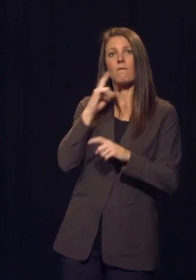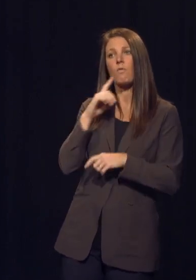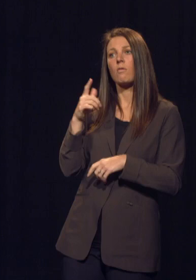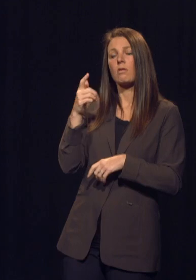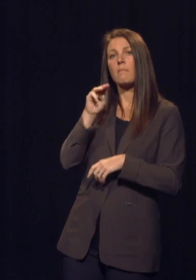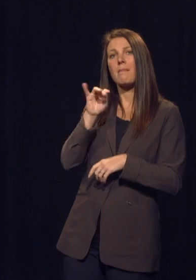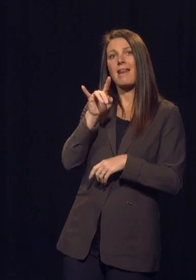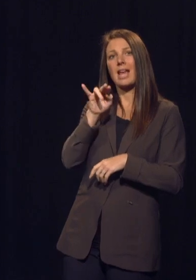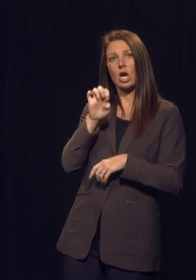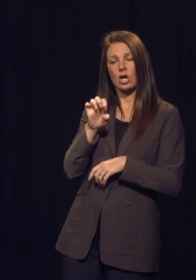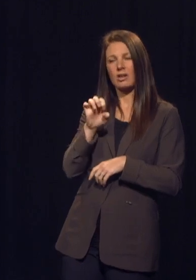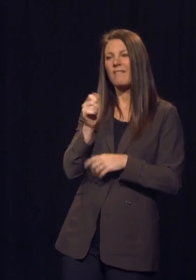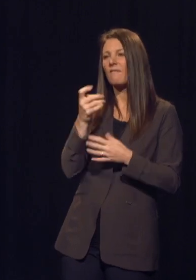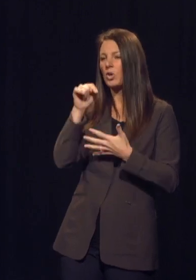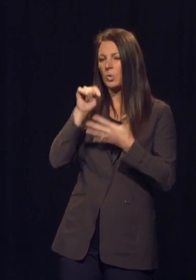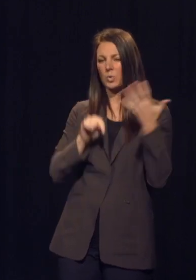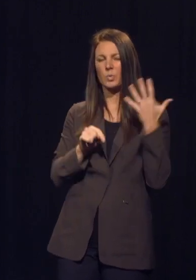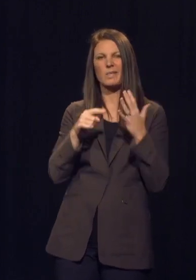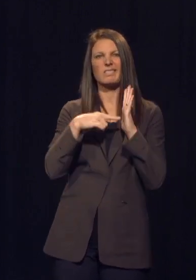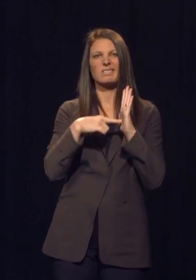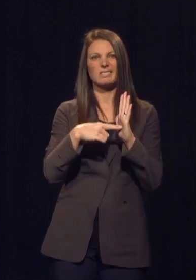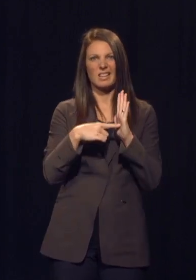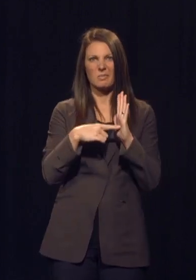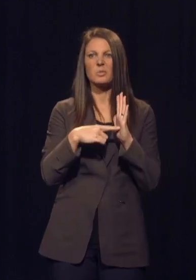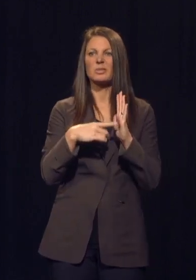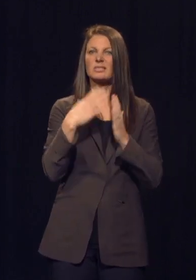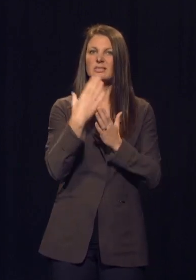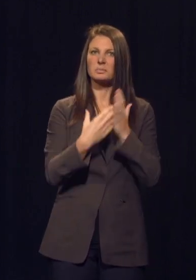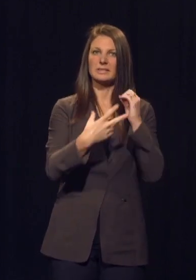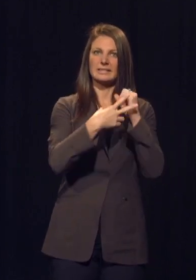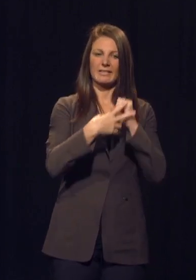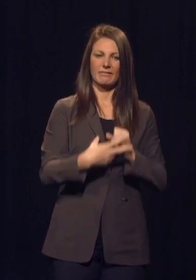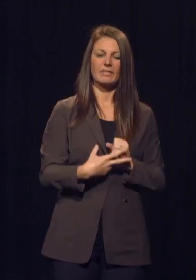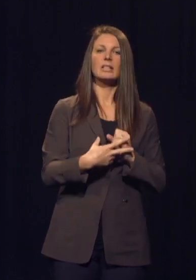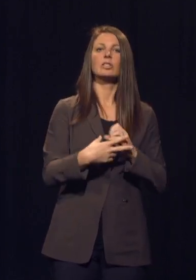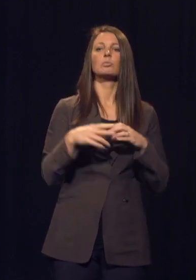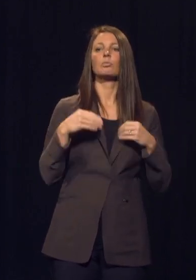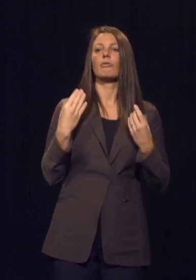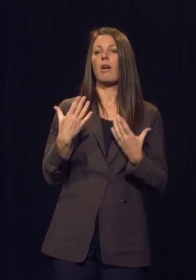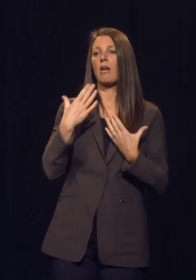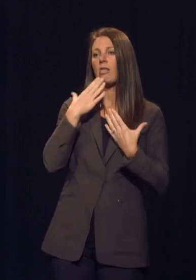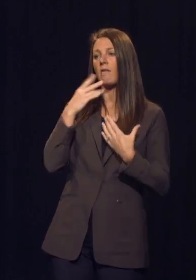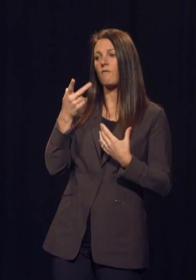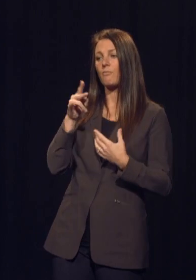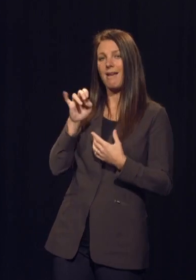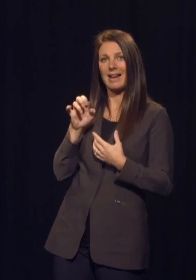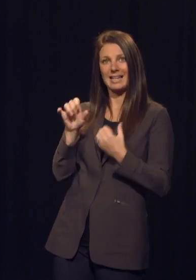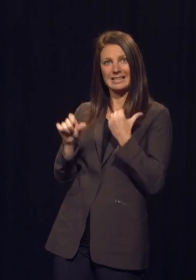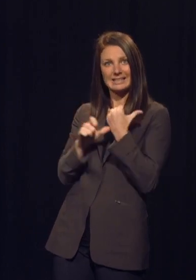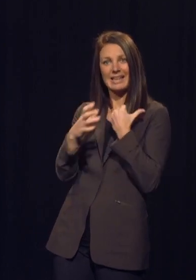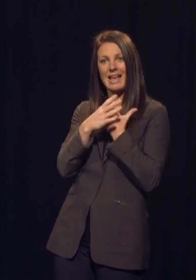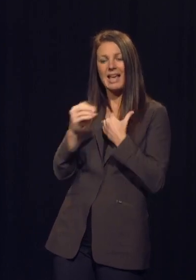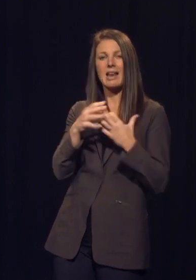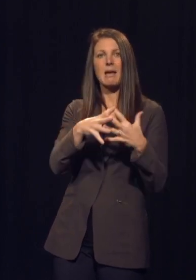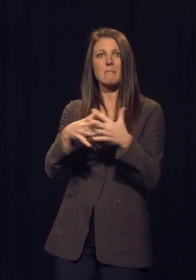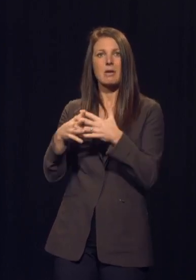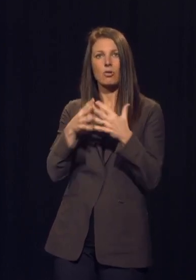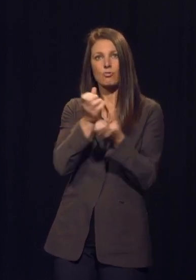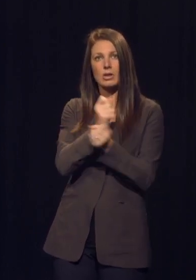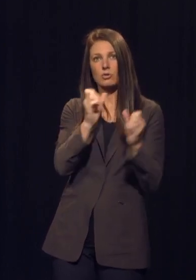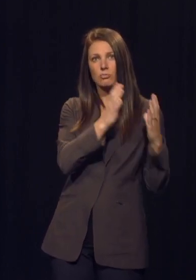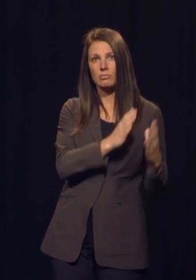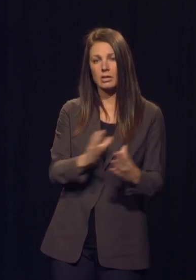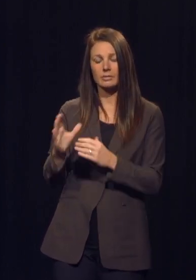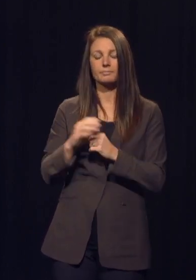These are just a few examples of the savings that consumers received thanks to the assistance offered through Pennie and the American Rescue Plan.